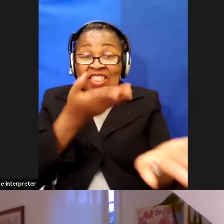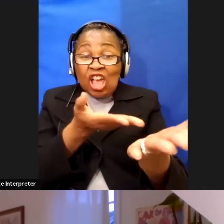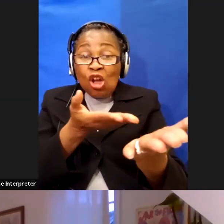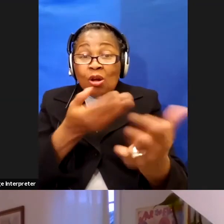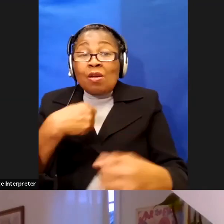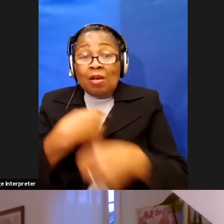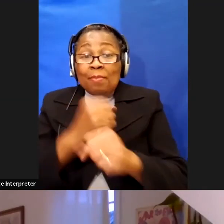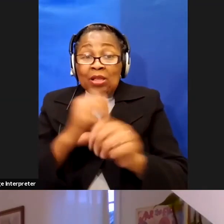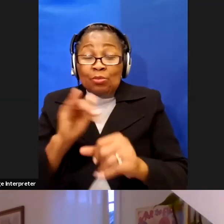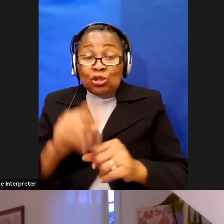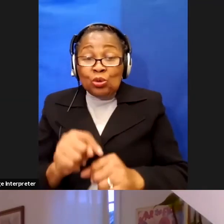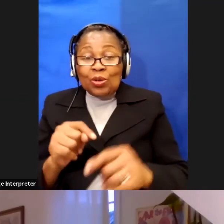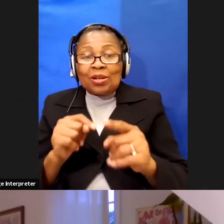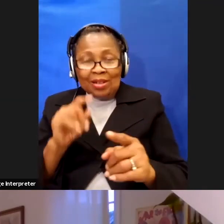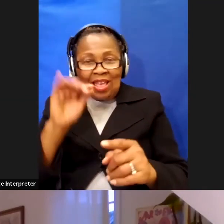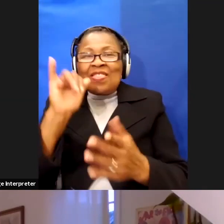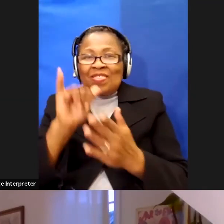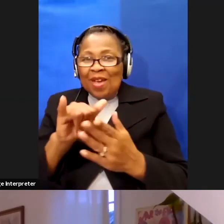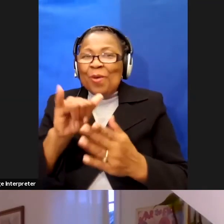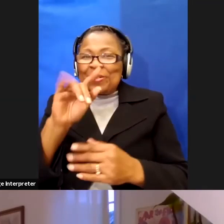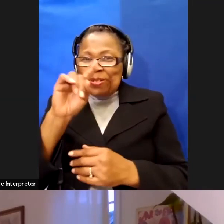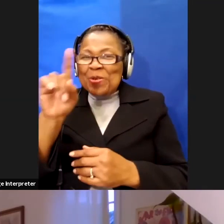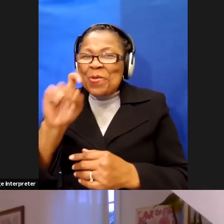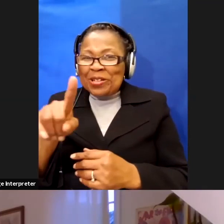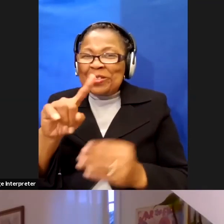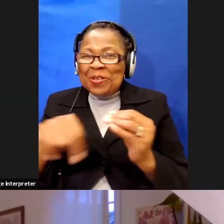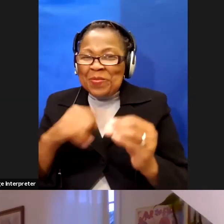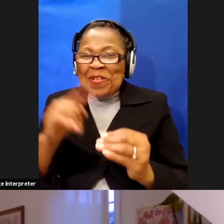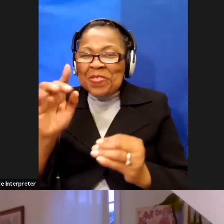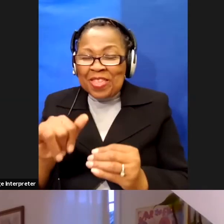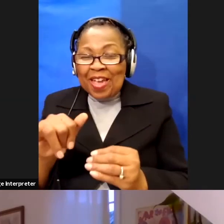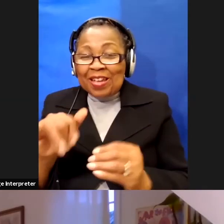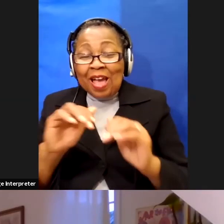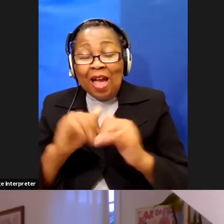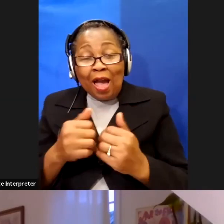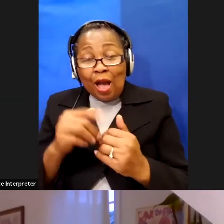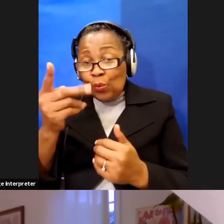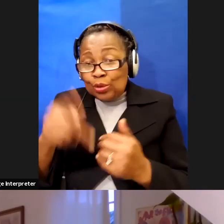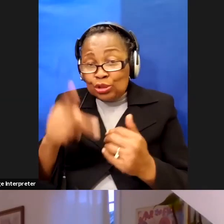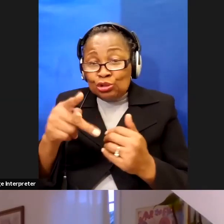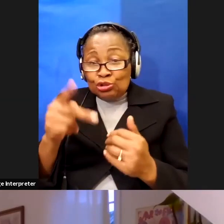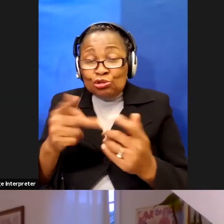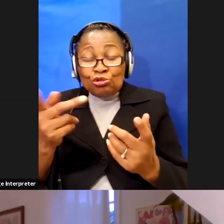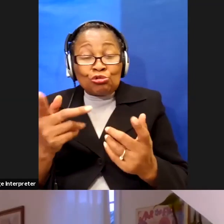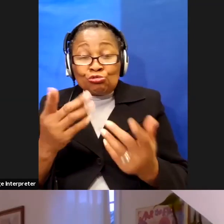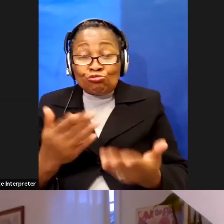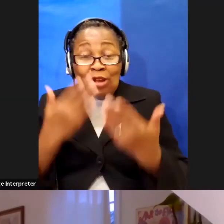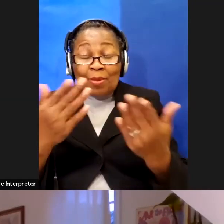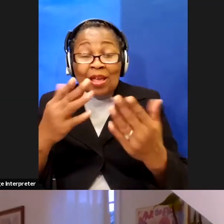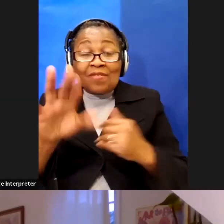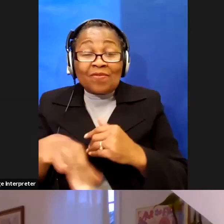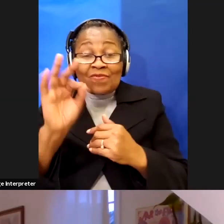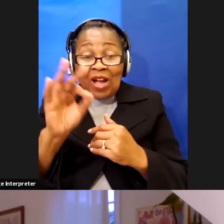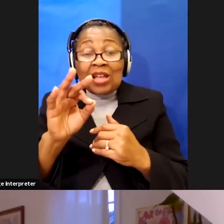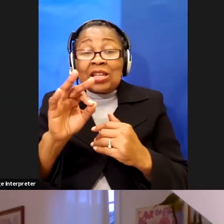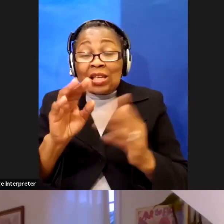There was actually a question that came through about that. And how would either of you recommend going about finding a web developer that is